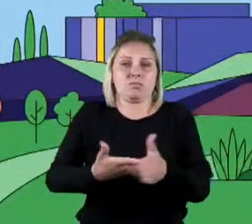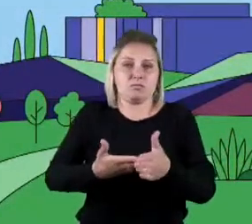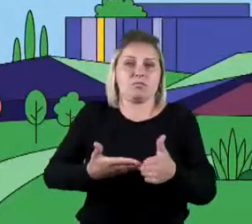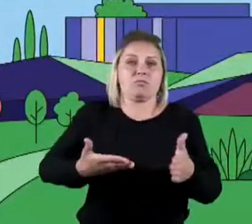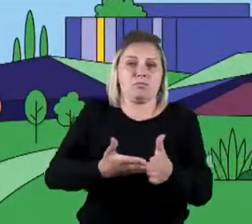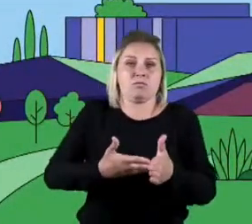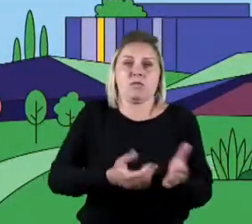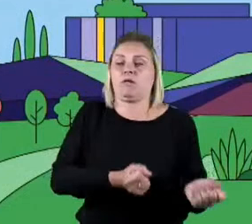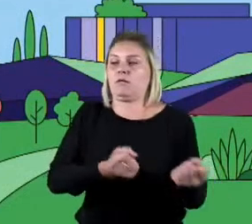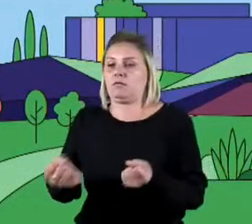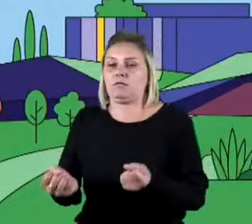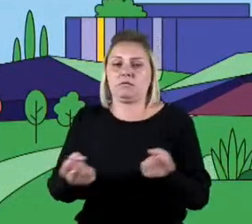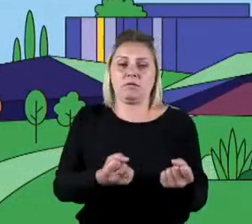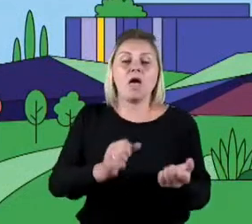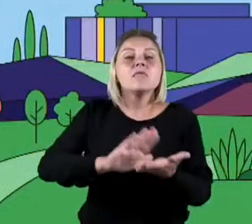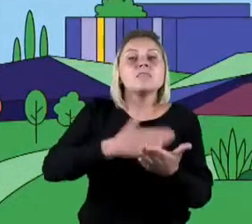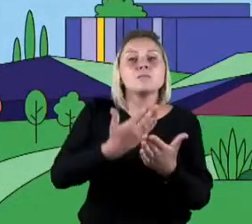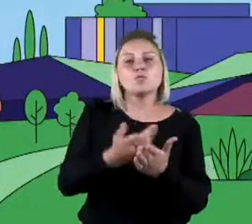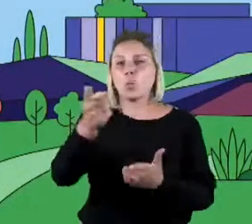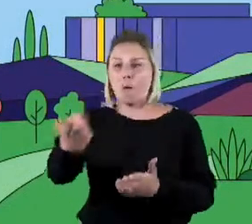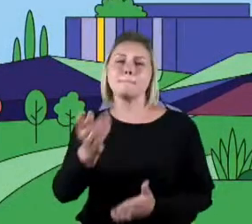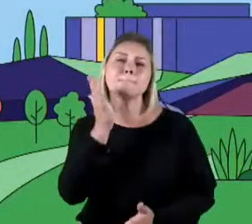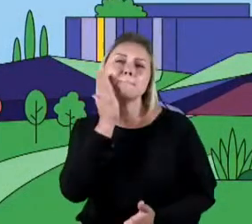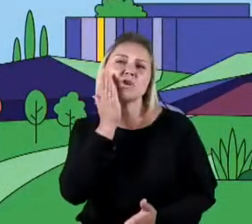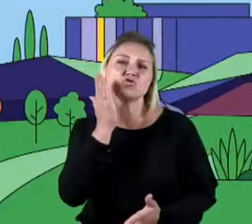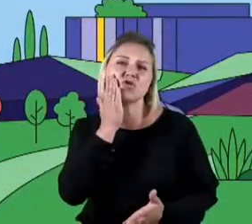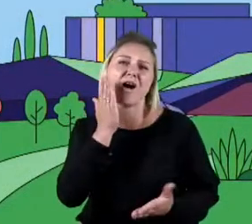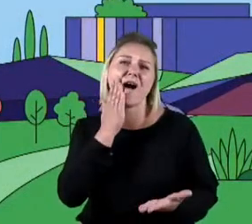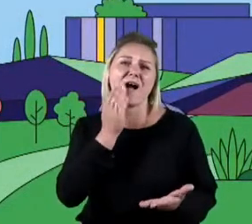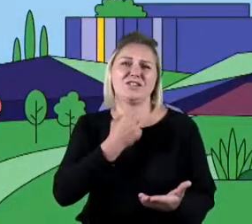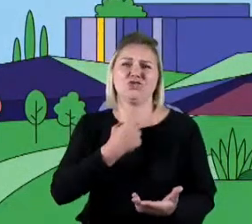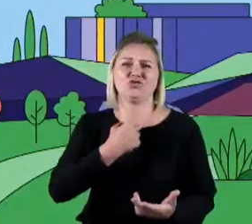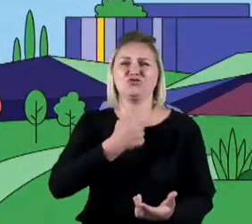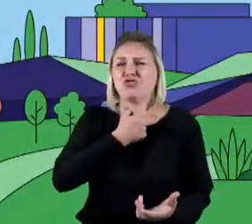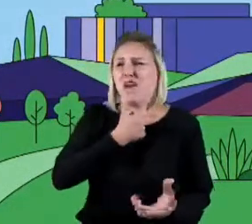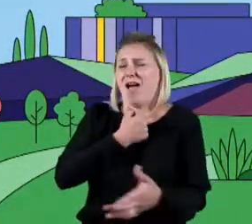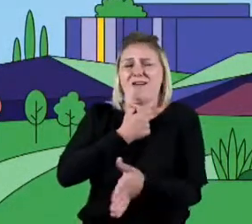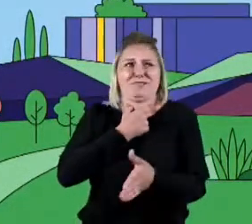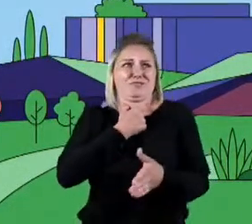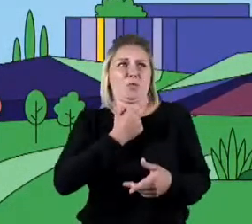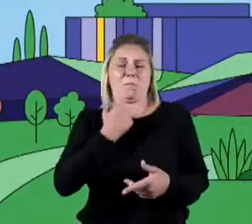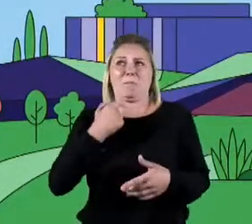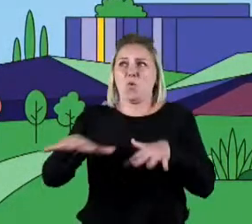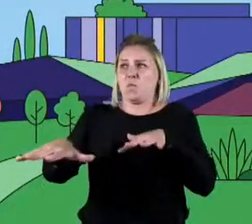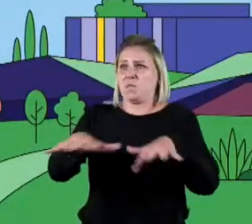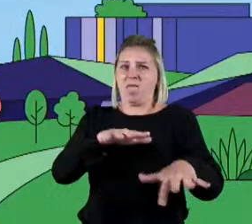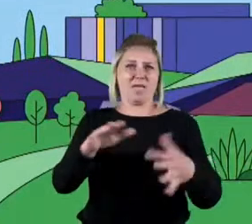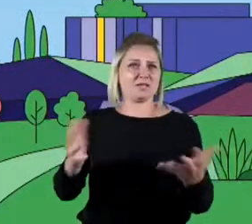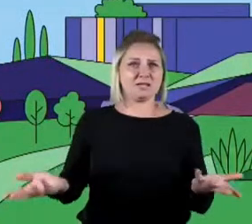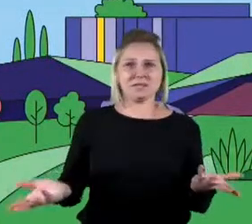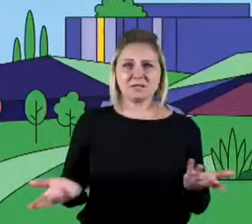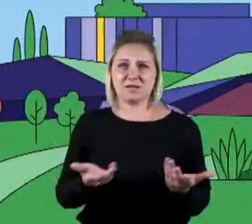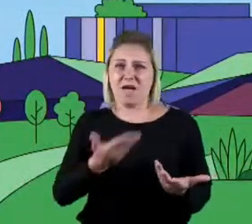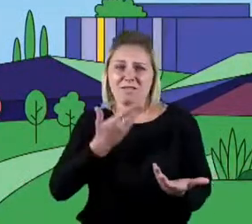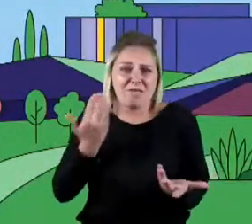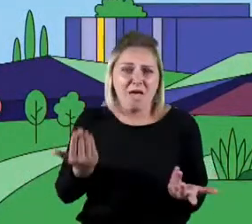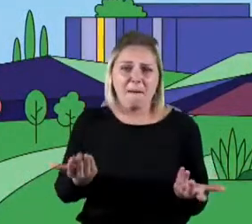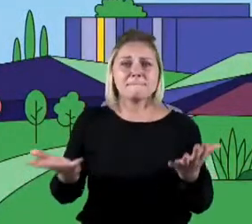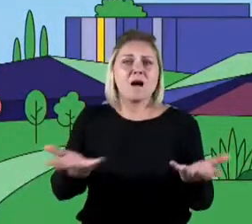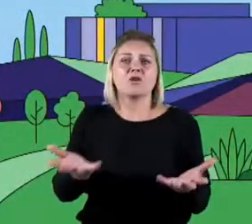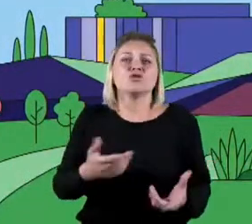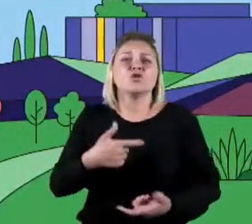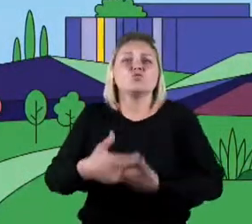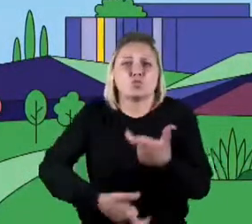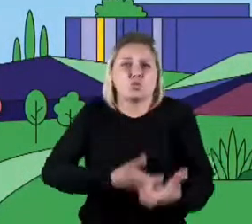flats, especially the bottom 10% of our population, do not have a place to release the attention, to play, to